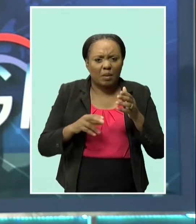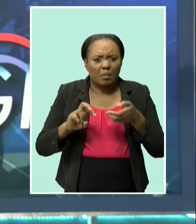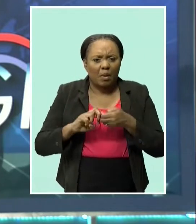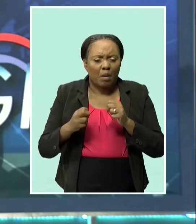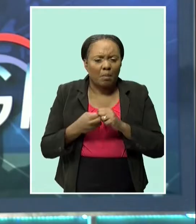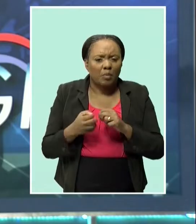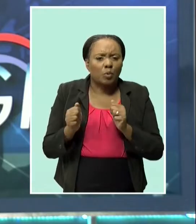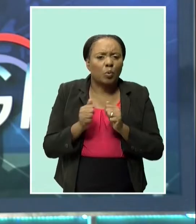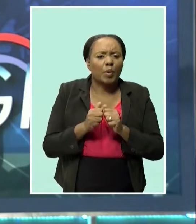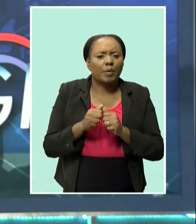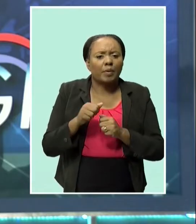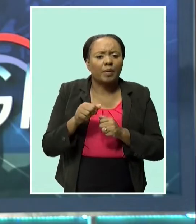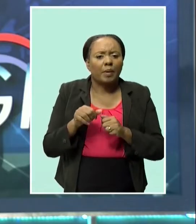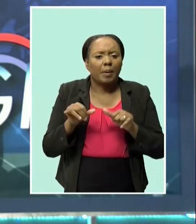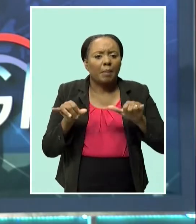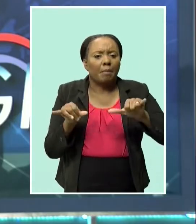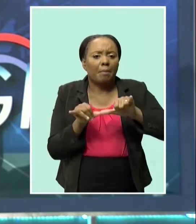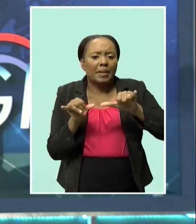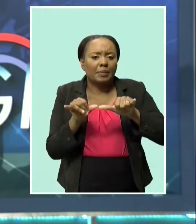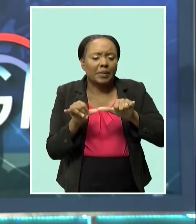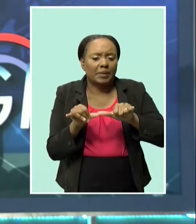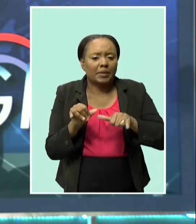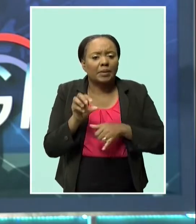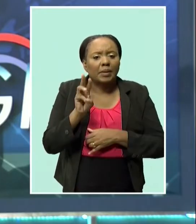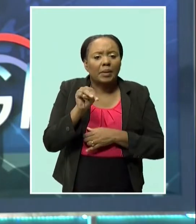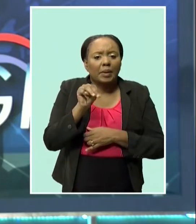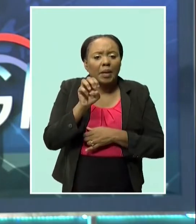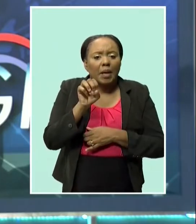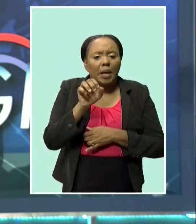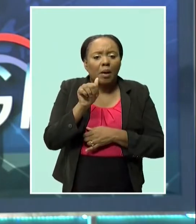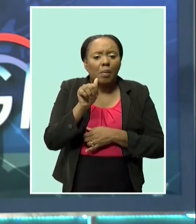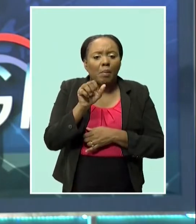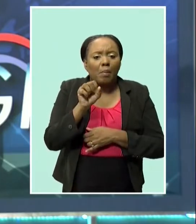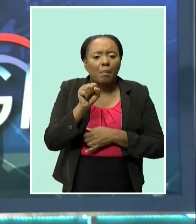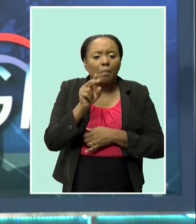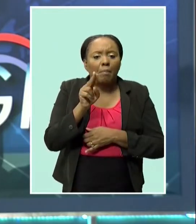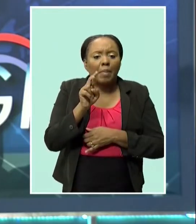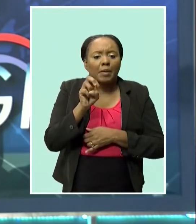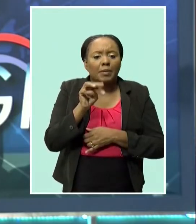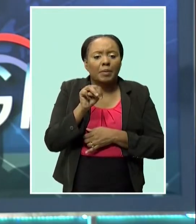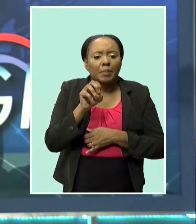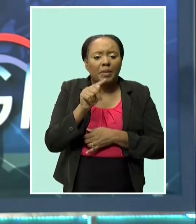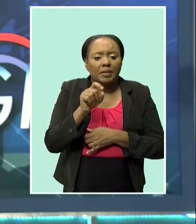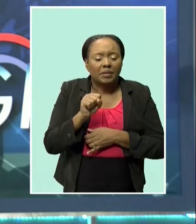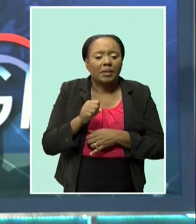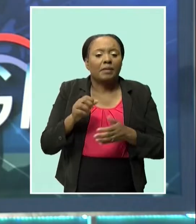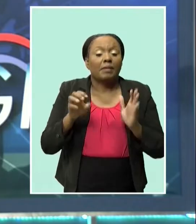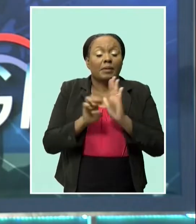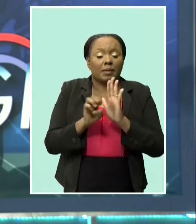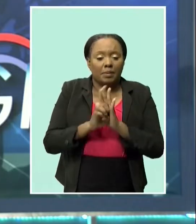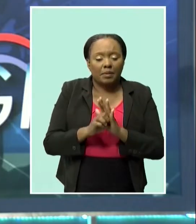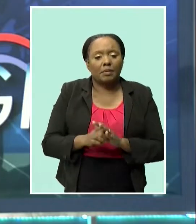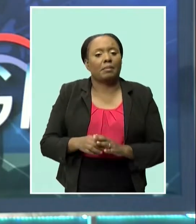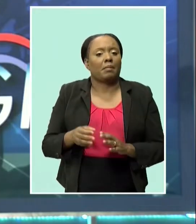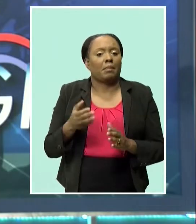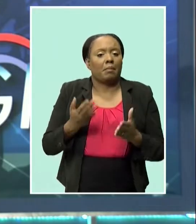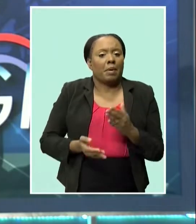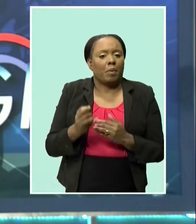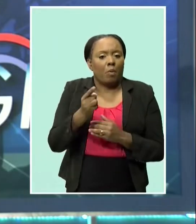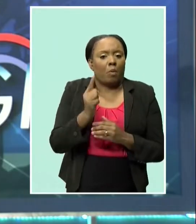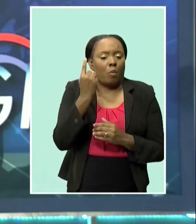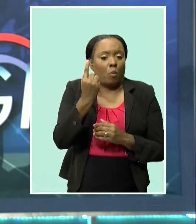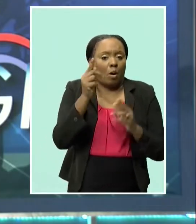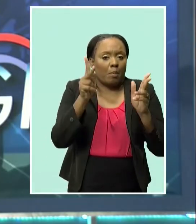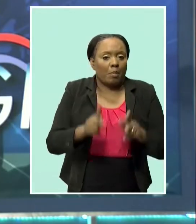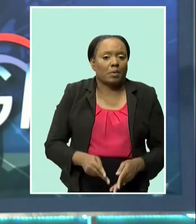Senior Minister and the Minister of Energy and Business, Kerry highlighted issues where consumers may be purchasing an item that suggests one net